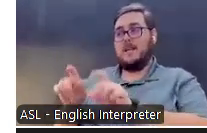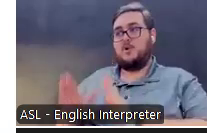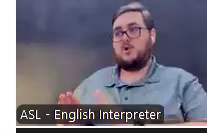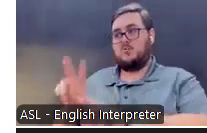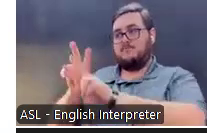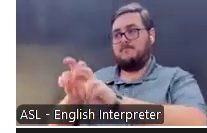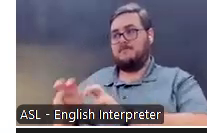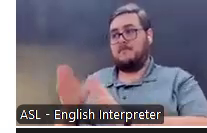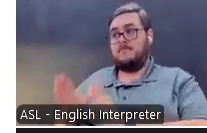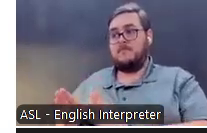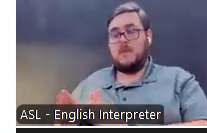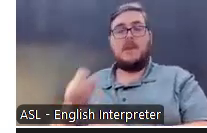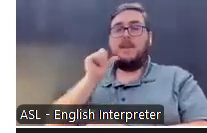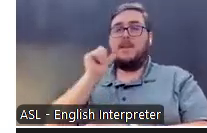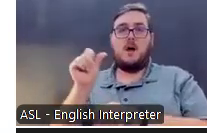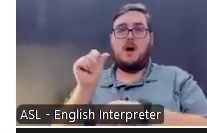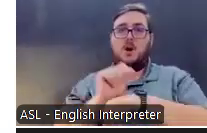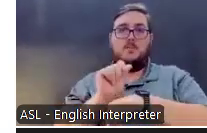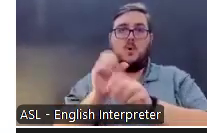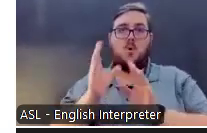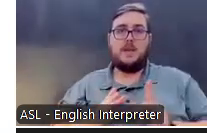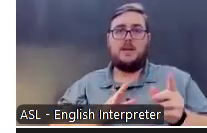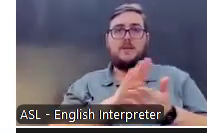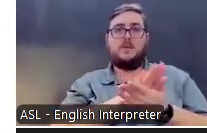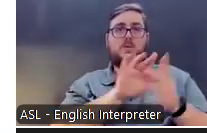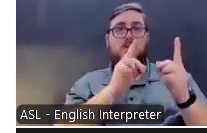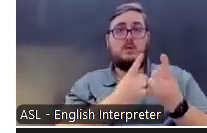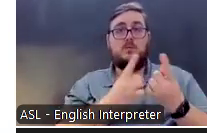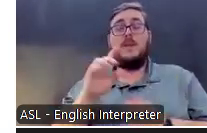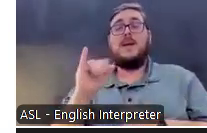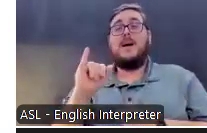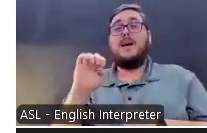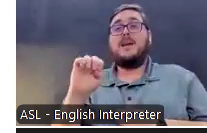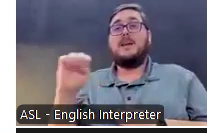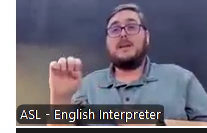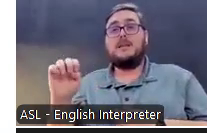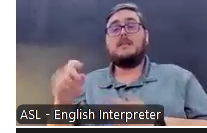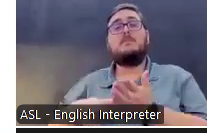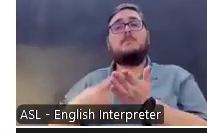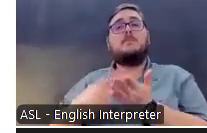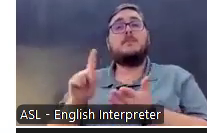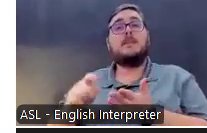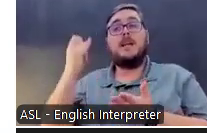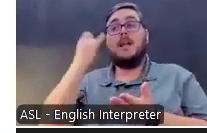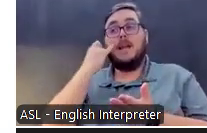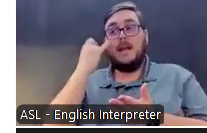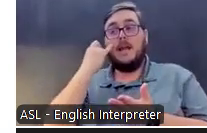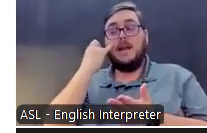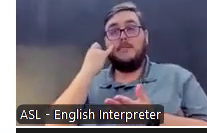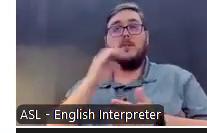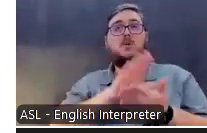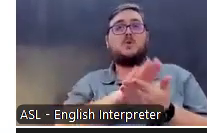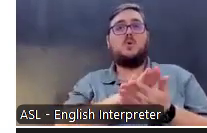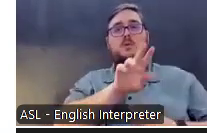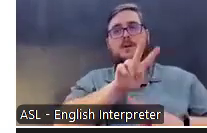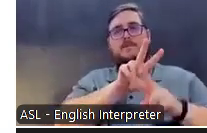IEEs can come up if there's a disagreement with a school district evaluation. I am going to discuss two